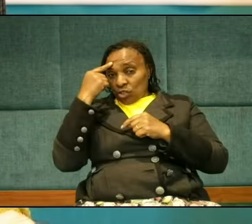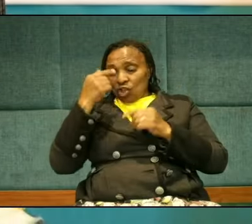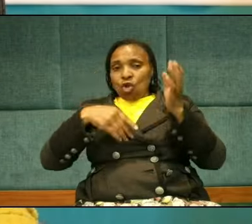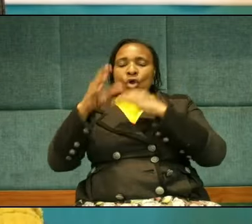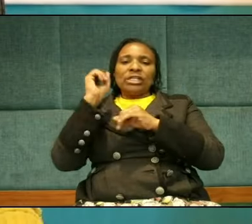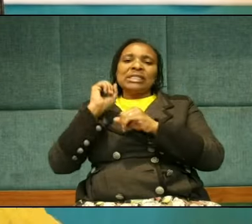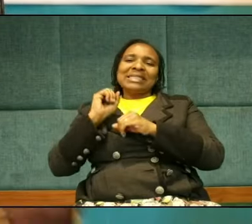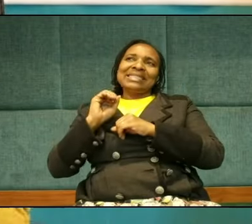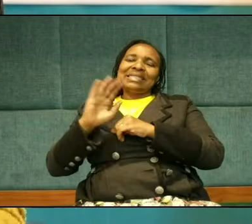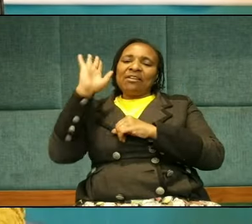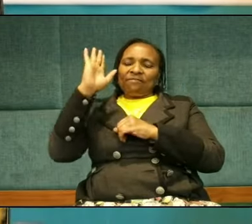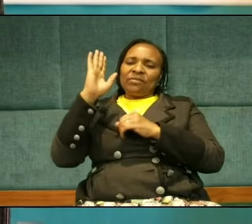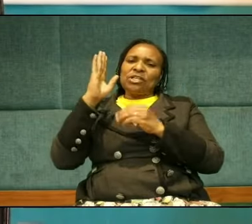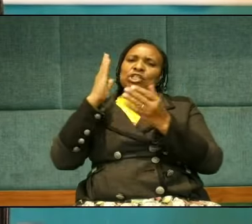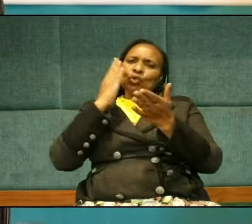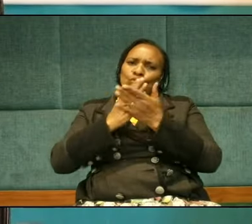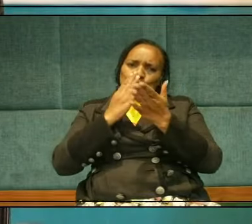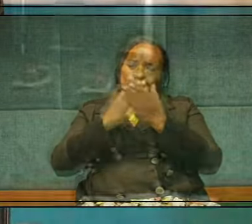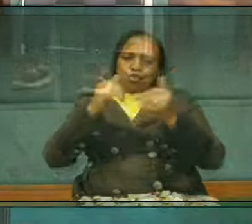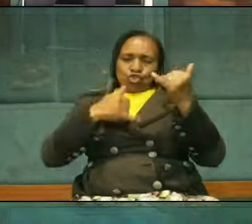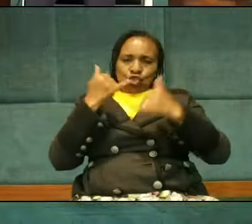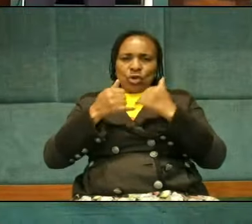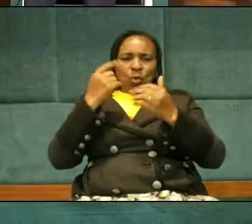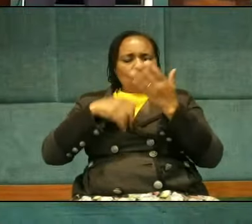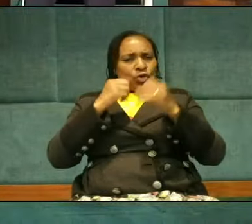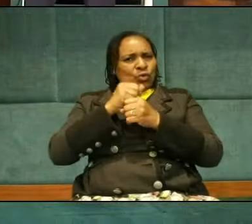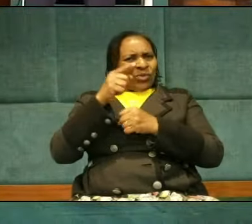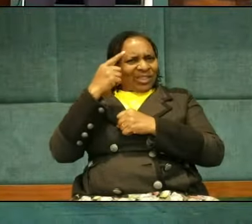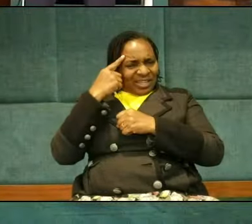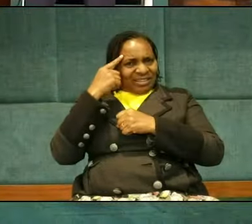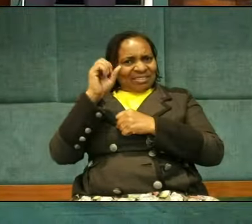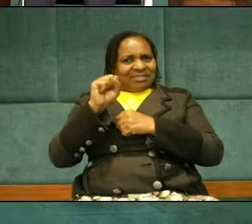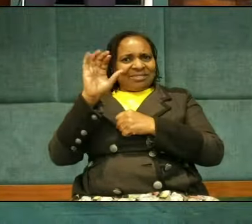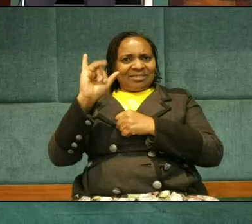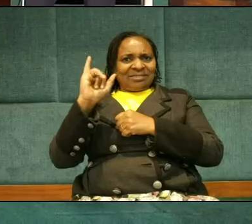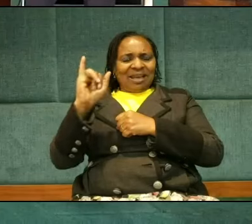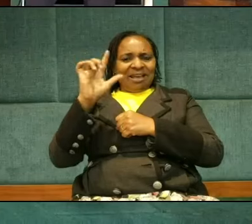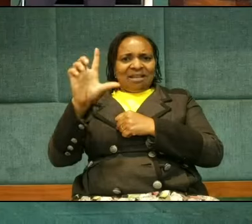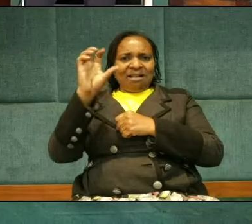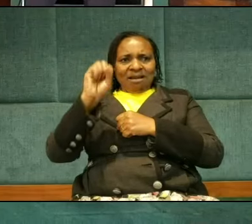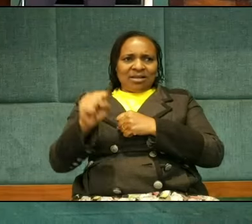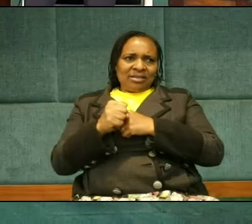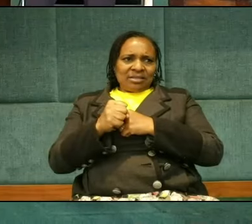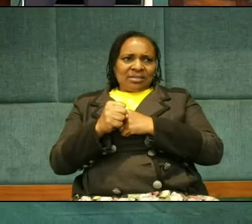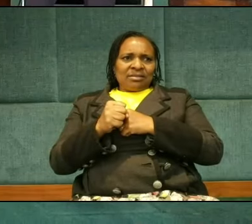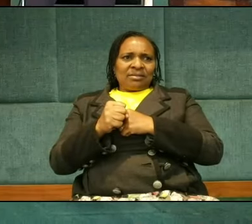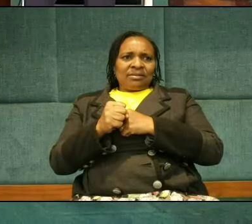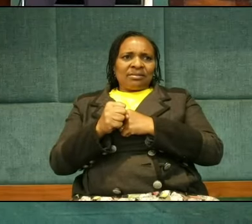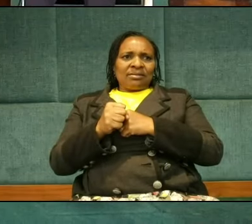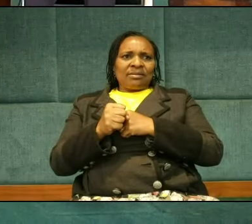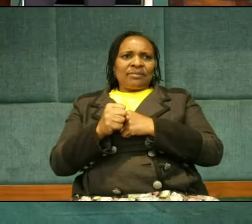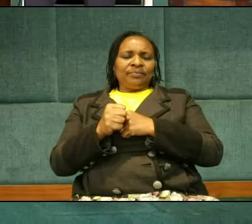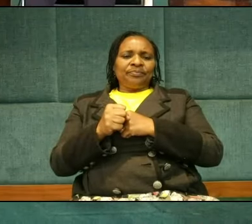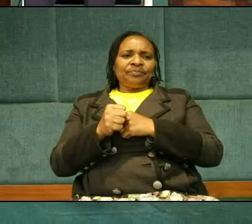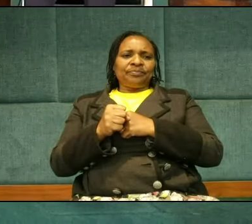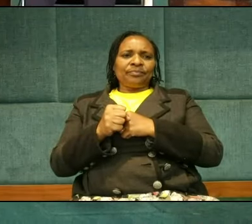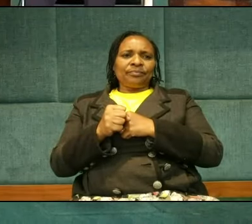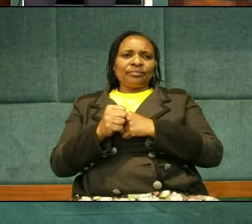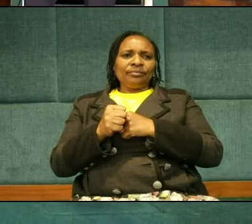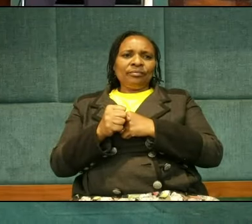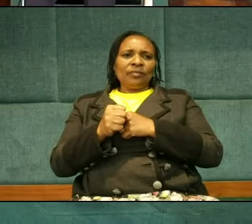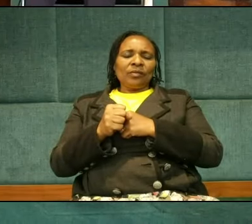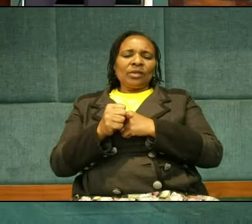is ultimate joy. What do you think, Silas? Okay, I think that the third is